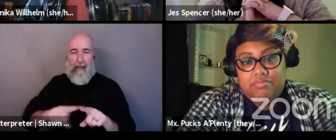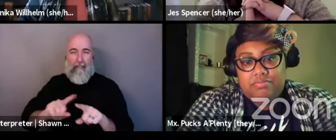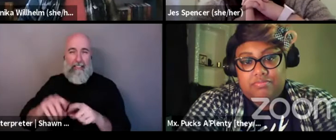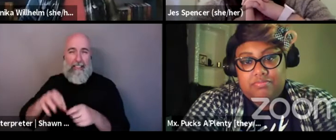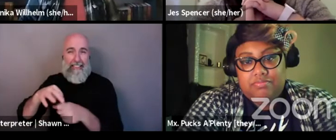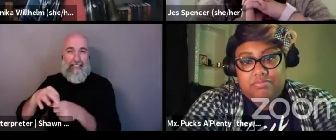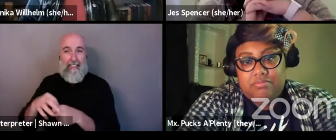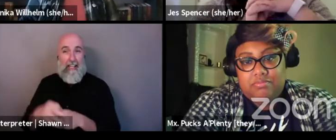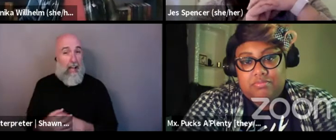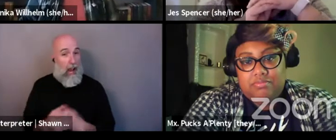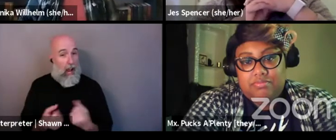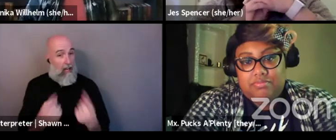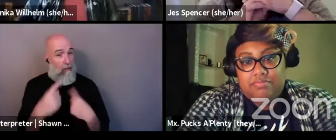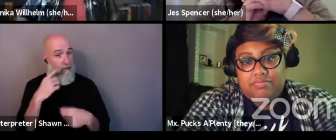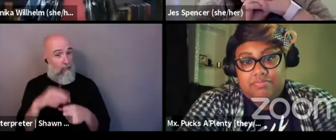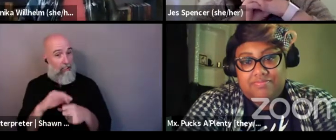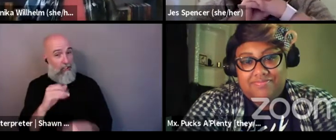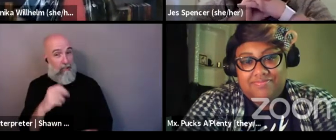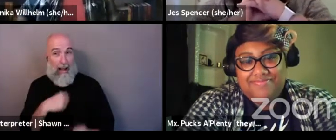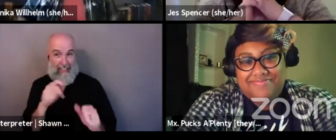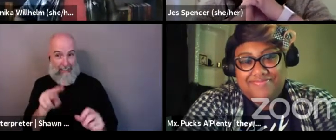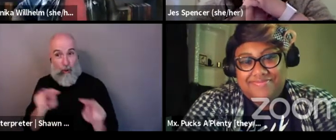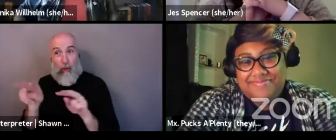Jasmine, come on over for tea sometime. I can see you looking.